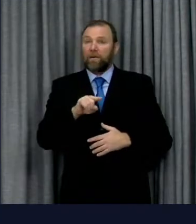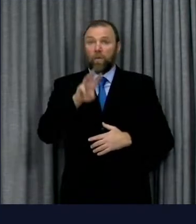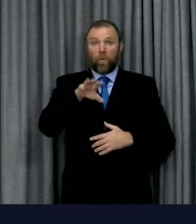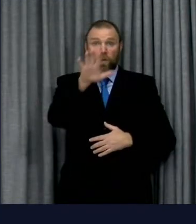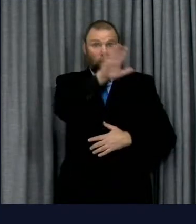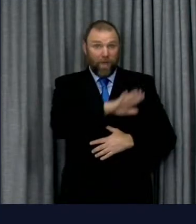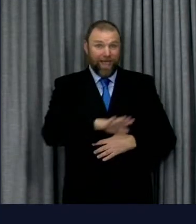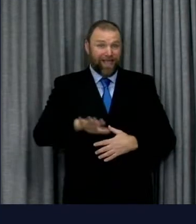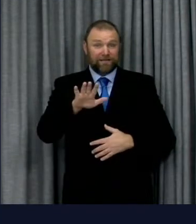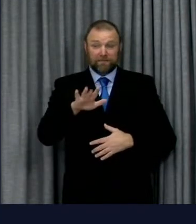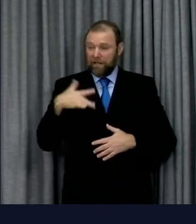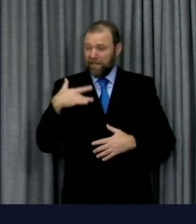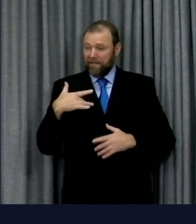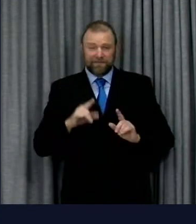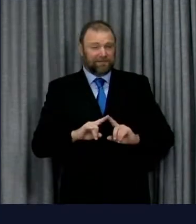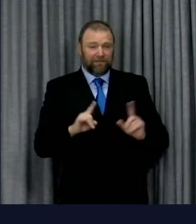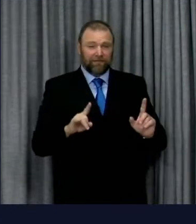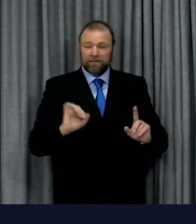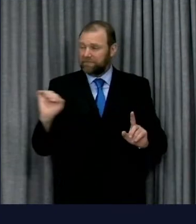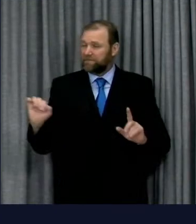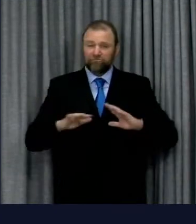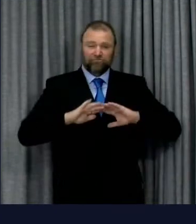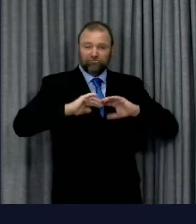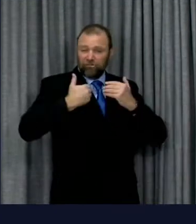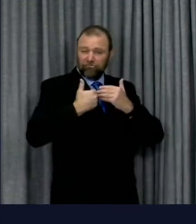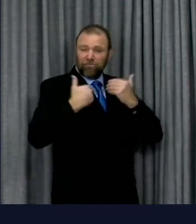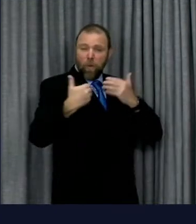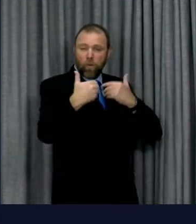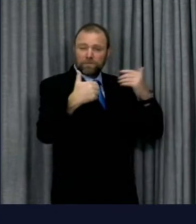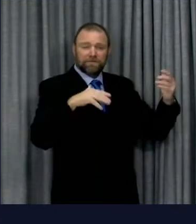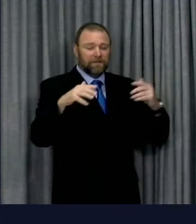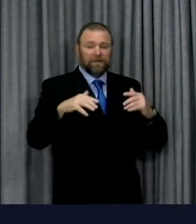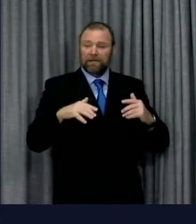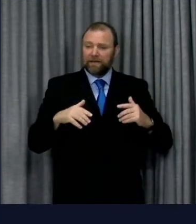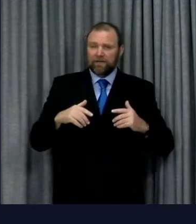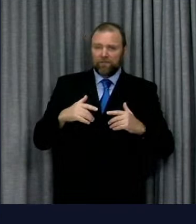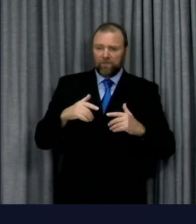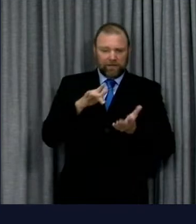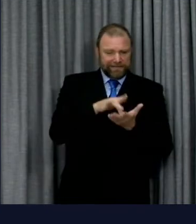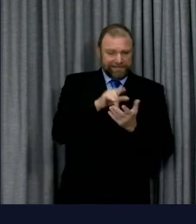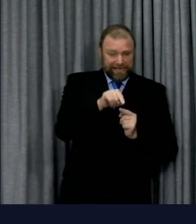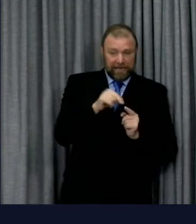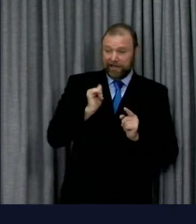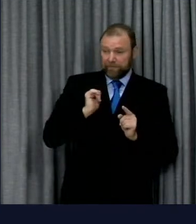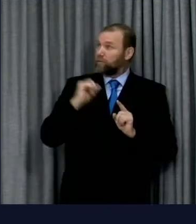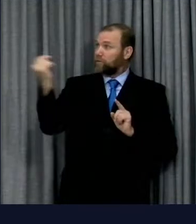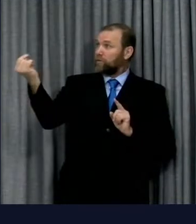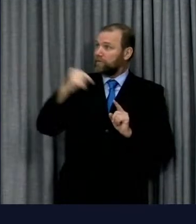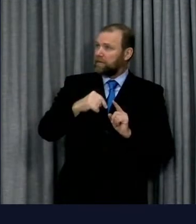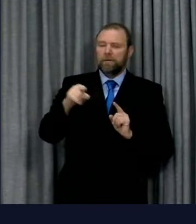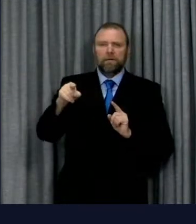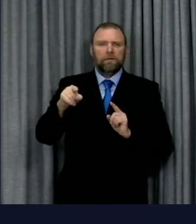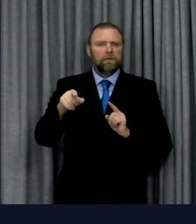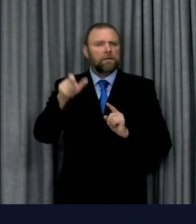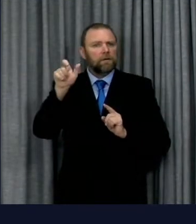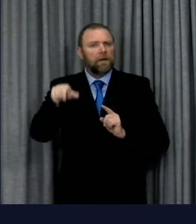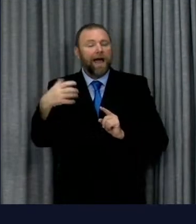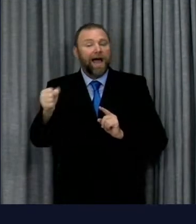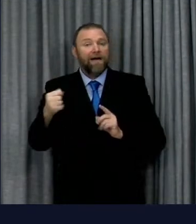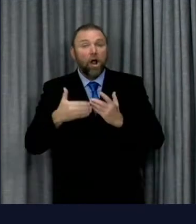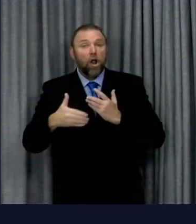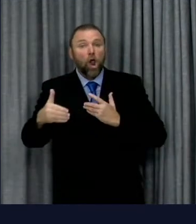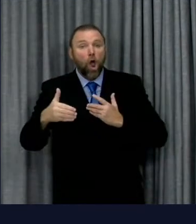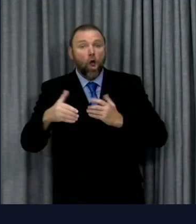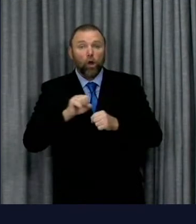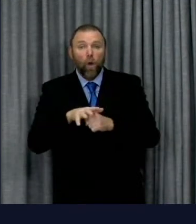will live. And if you are suffering from long COVID, then long journeys are quite certainly not what you would be wishing to